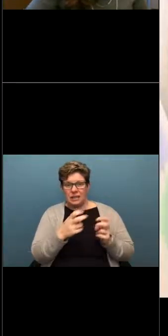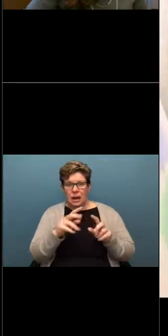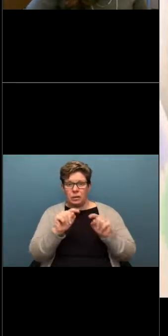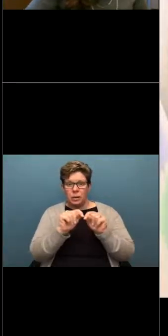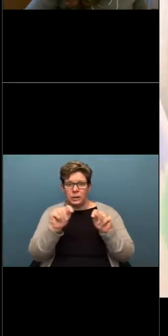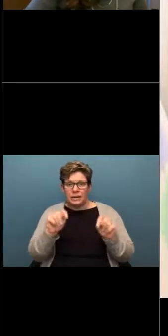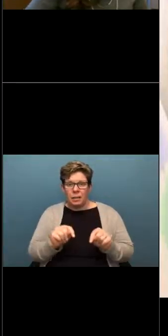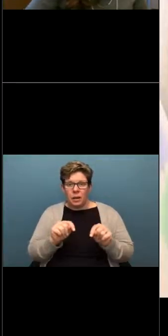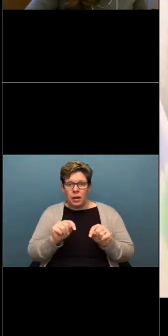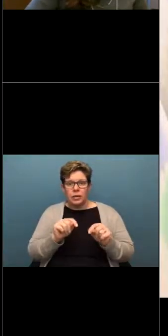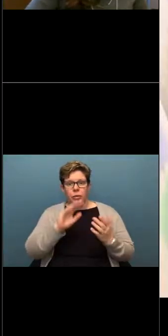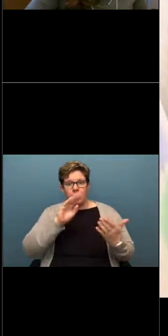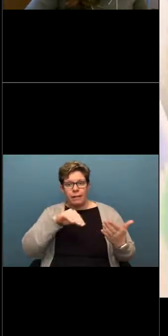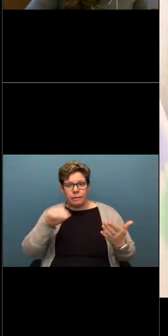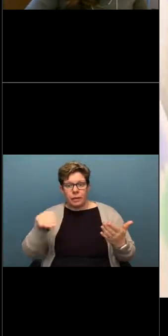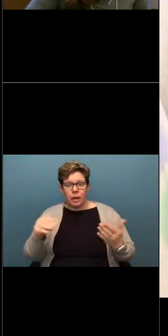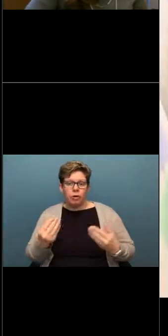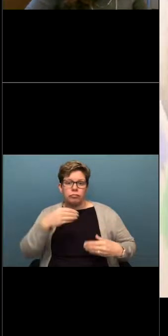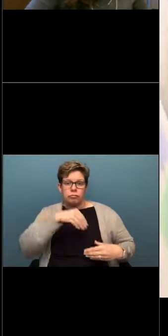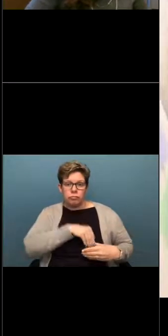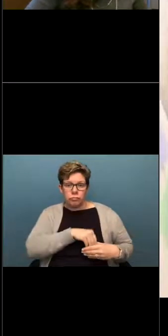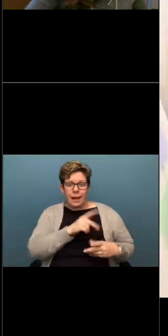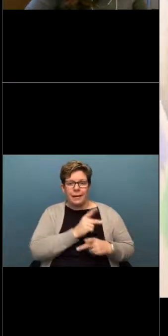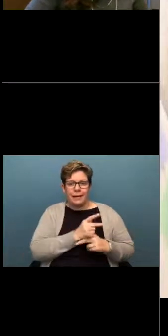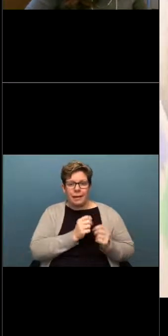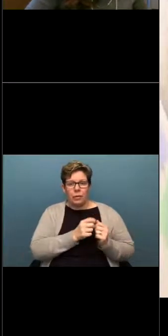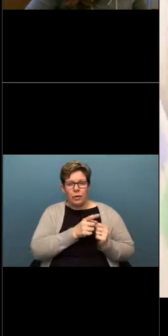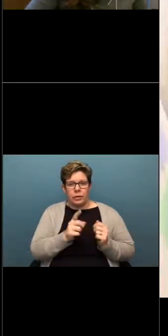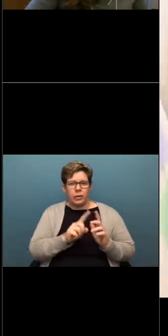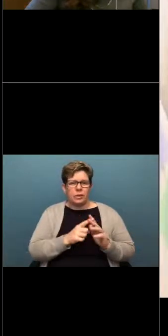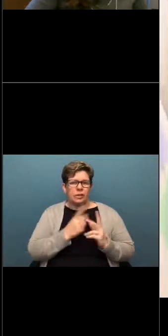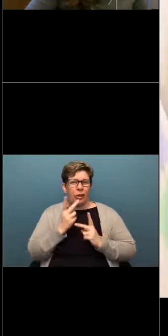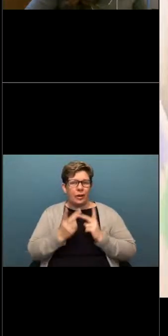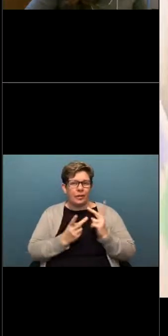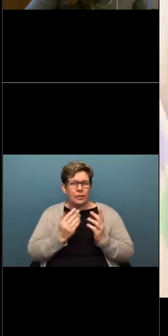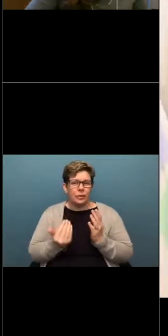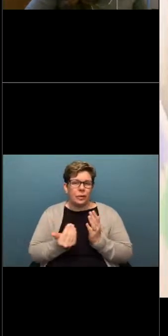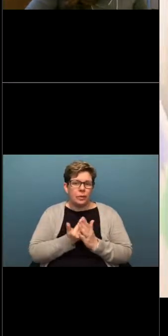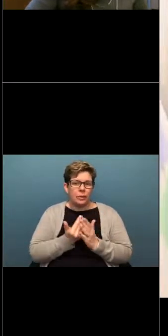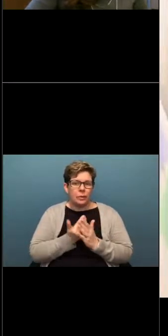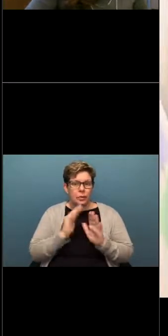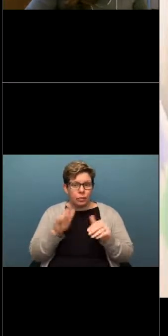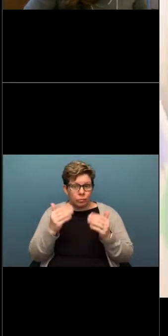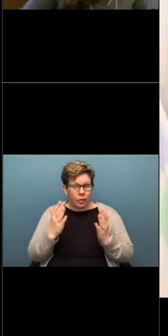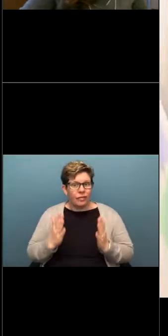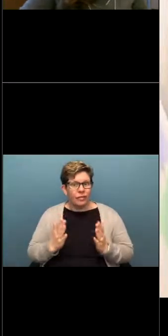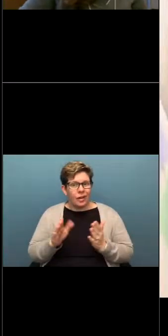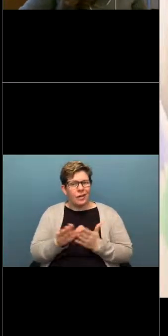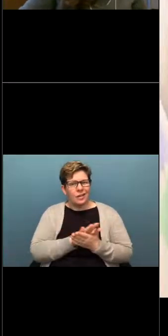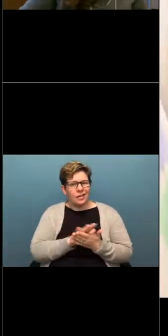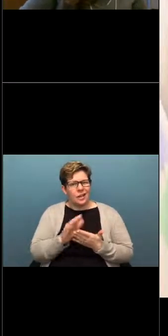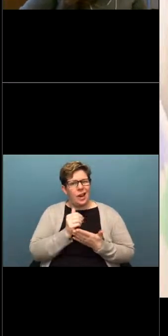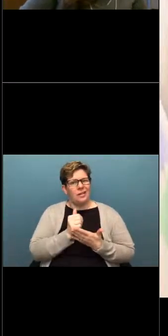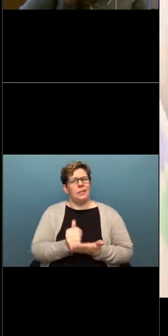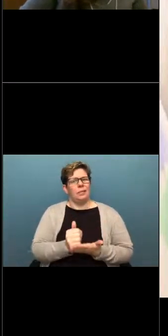that you can take with you or refer back to when you're starting a new visit with a provider. So that's a great reference tool.